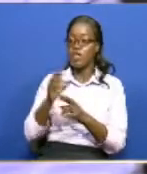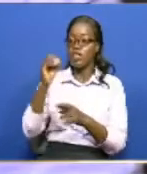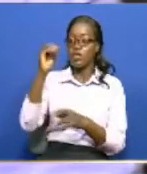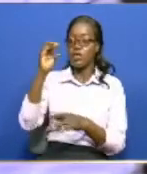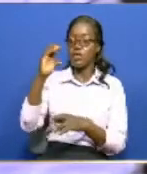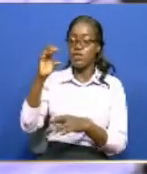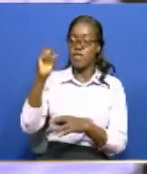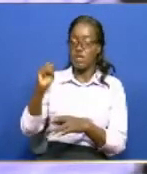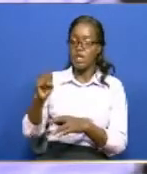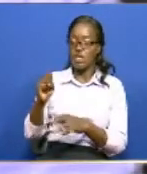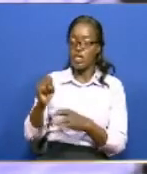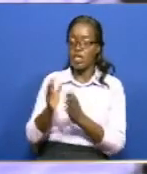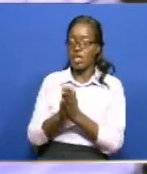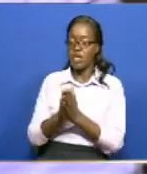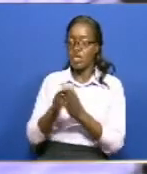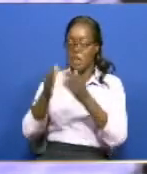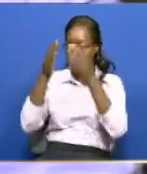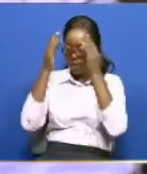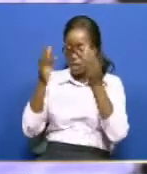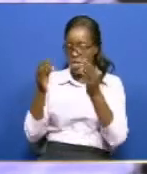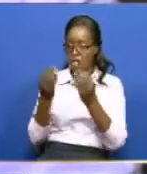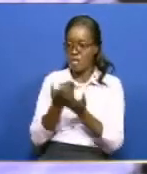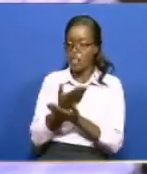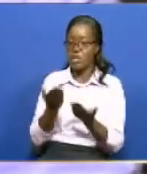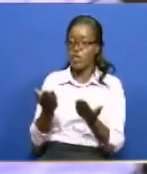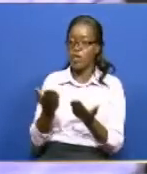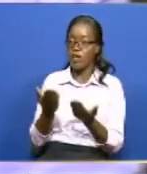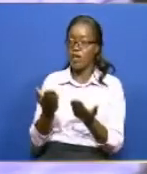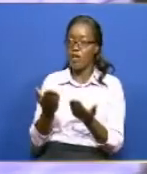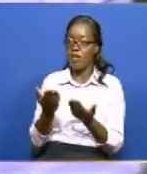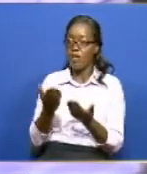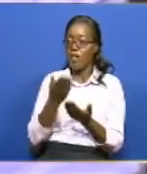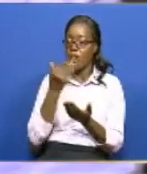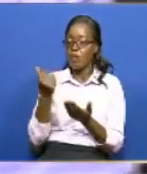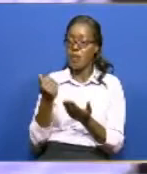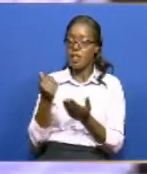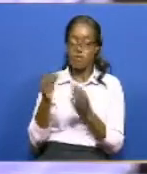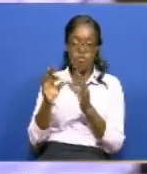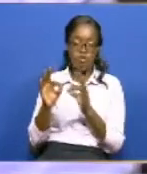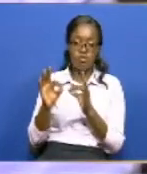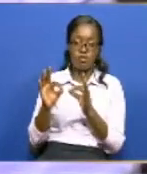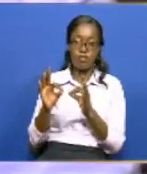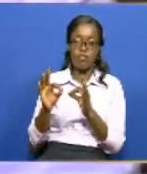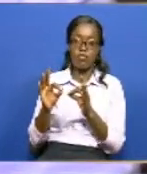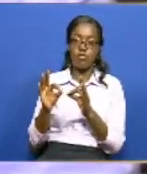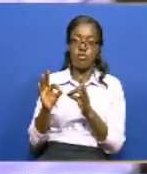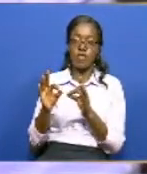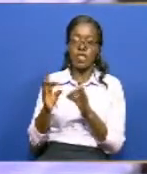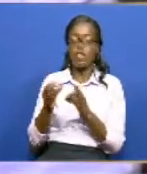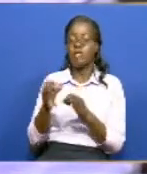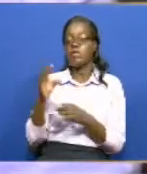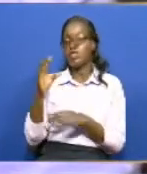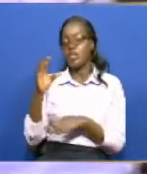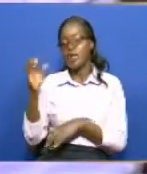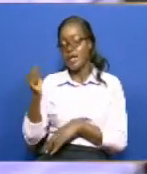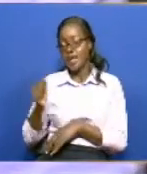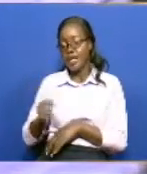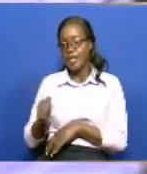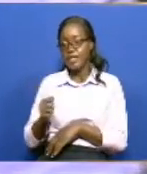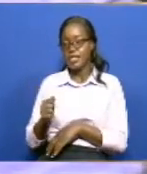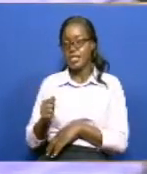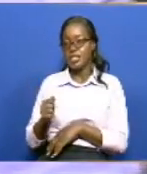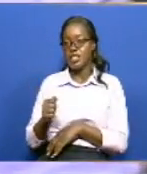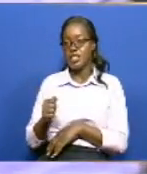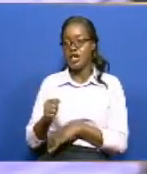that it's a matter which is best suited to be referred to the Council of Elders. So the OCS can refer